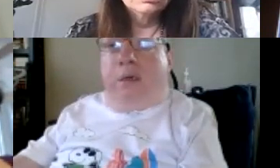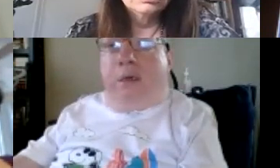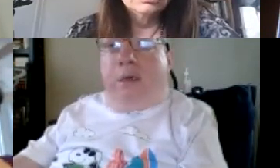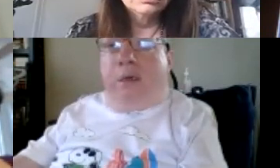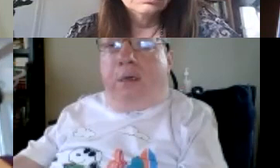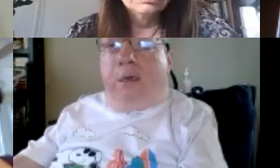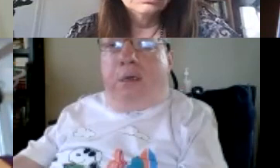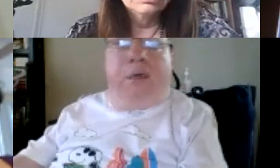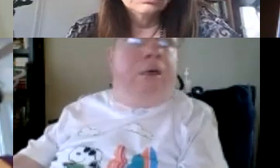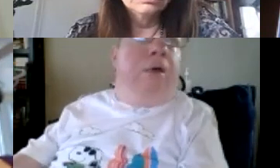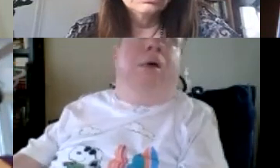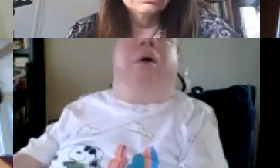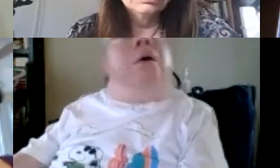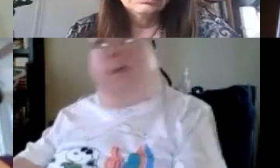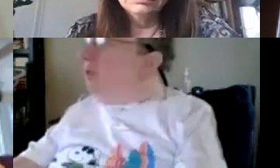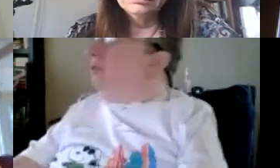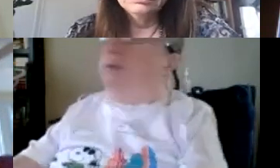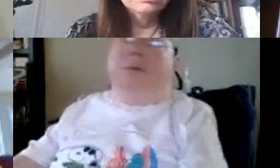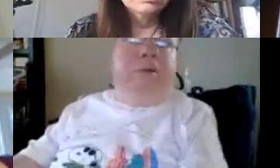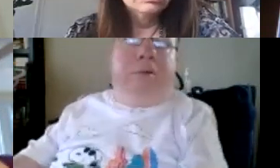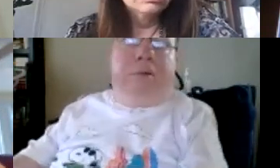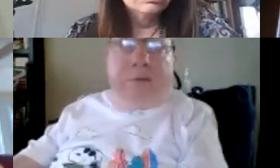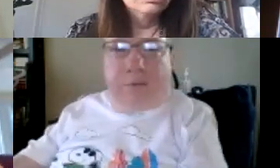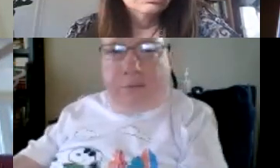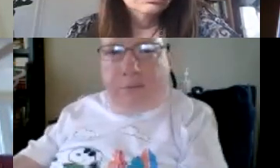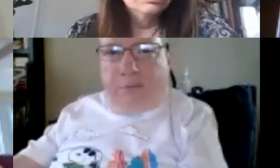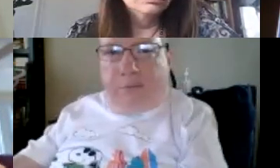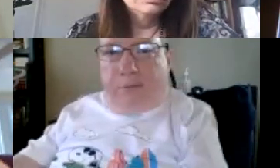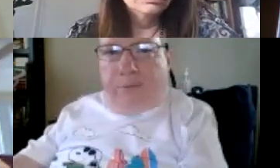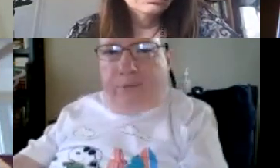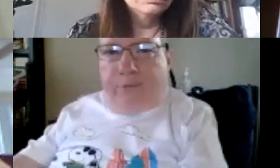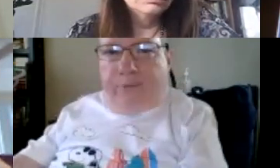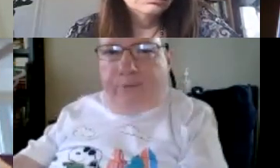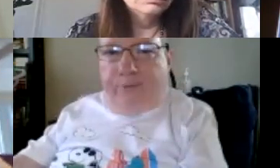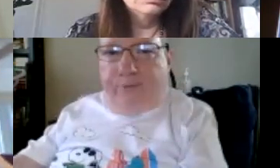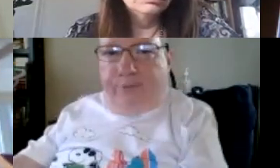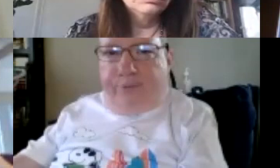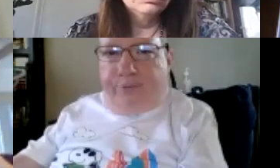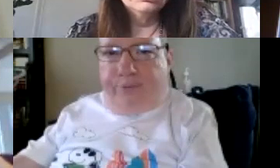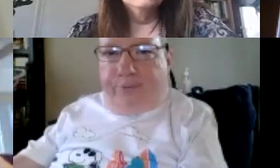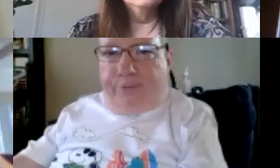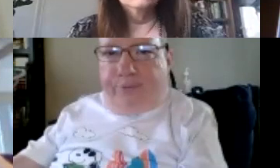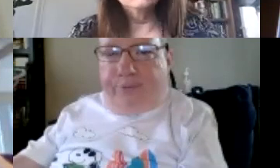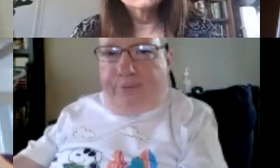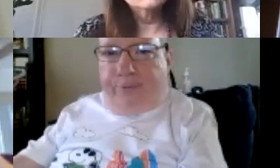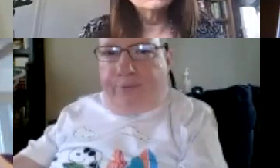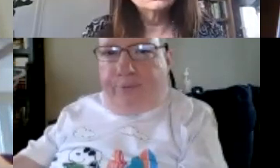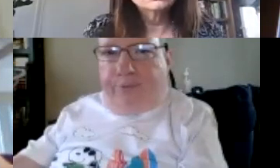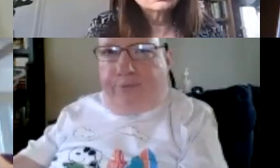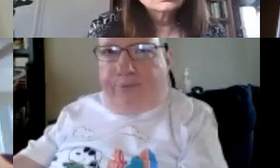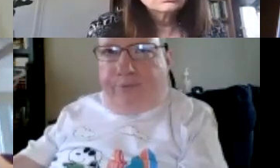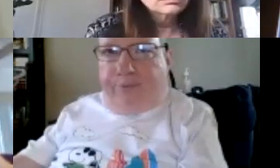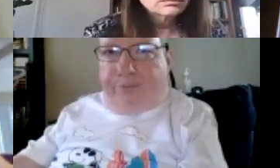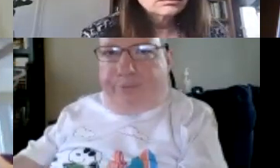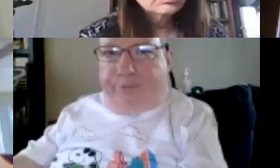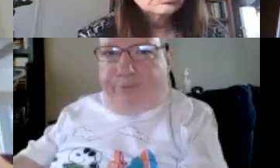especially, considering if they are living at home, Mhm. maybe Yep, independently yep,